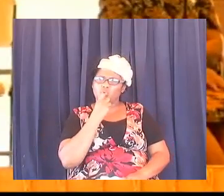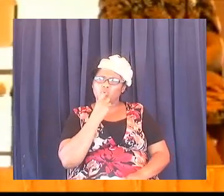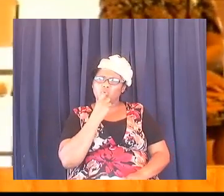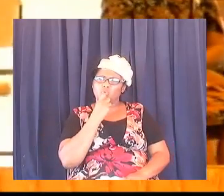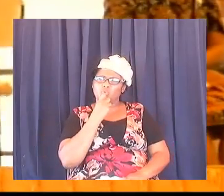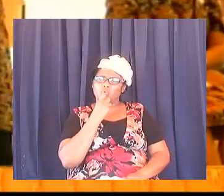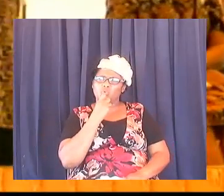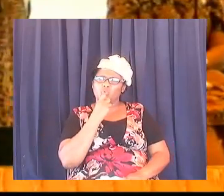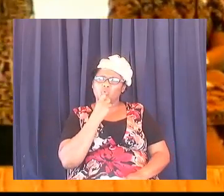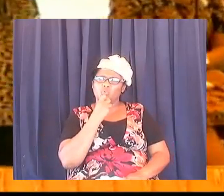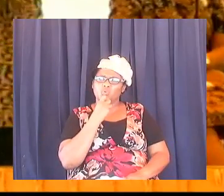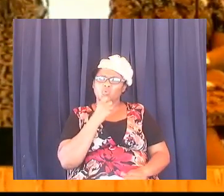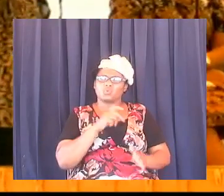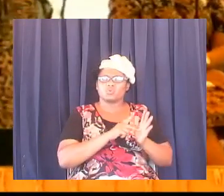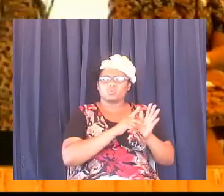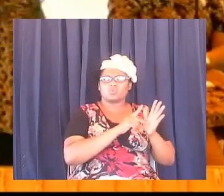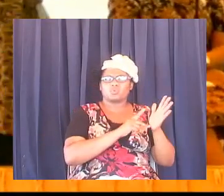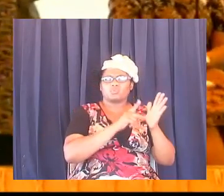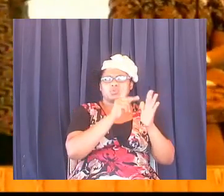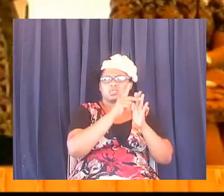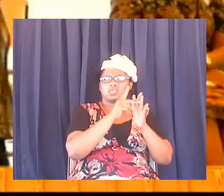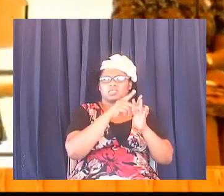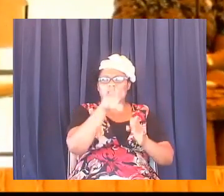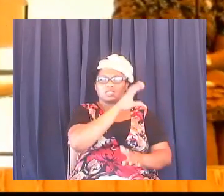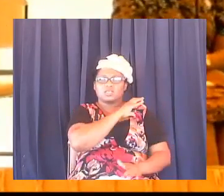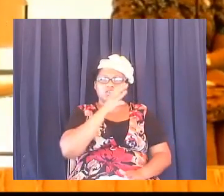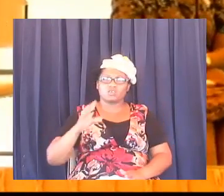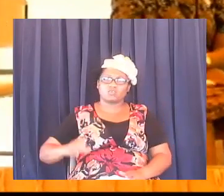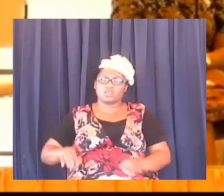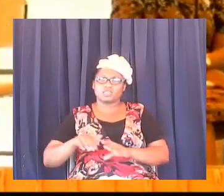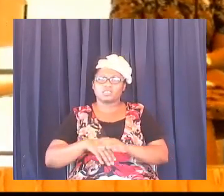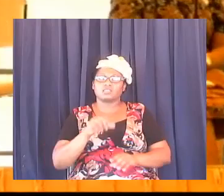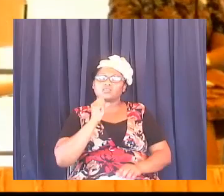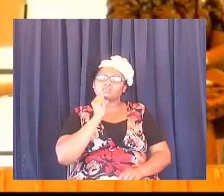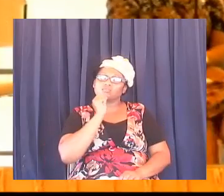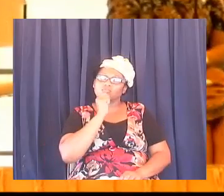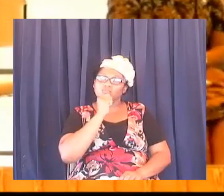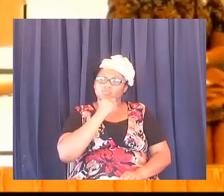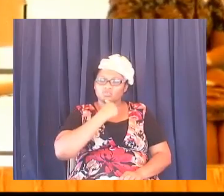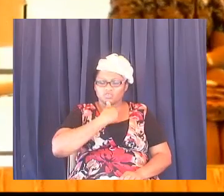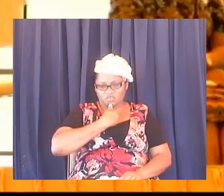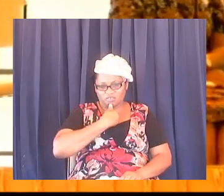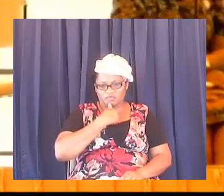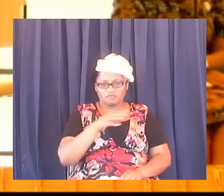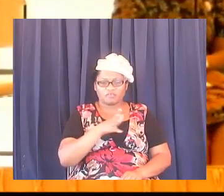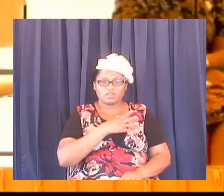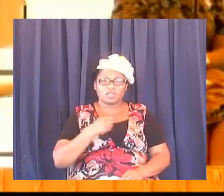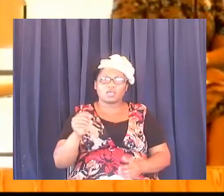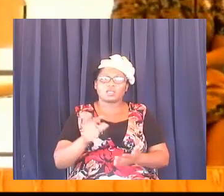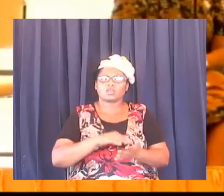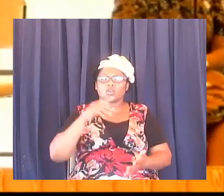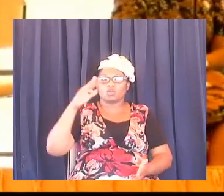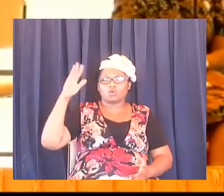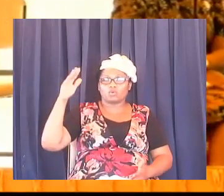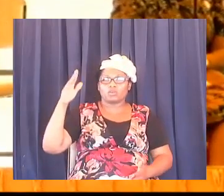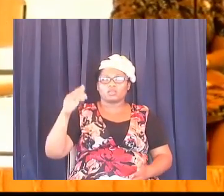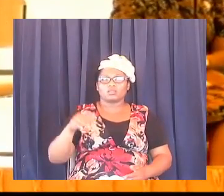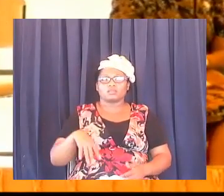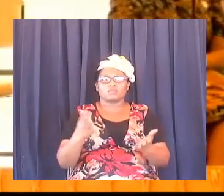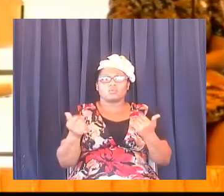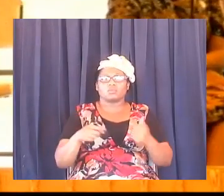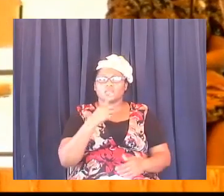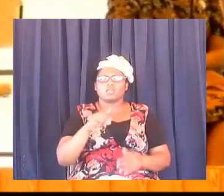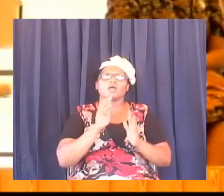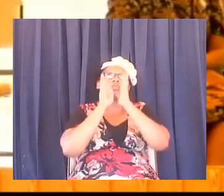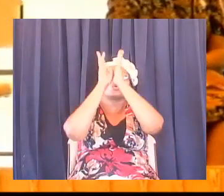he represents Christ in his suffering and glory. Praise God. I want to tell you that the will